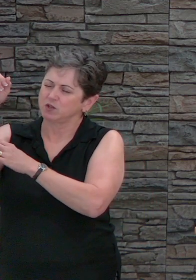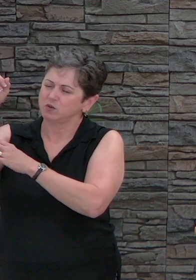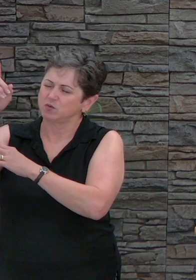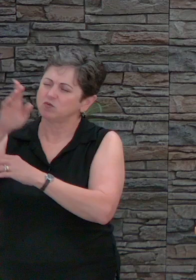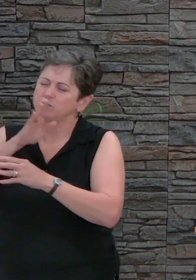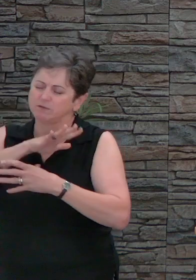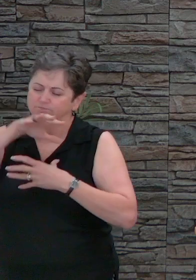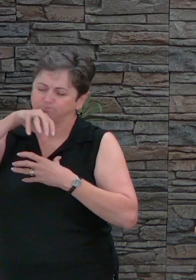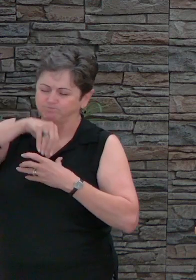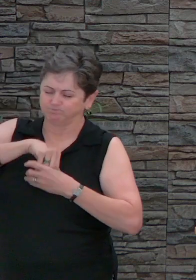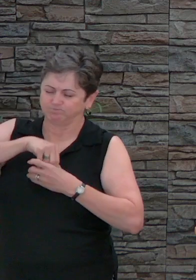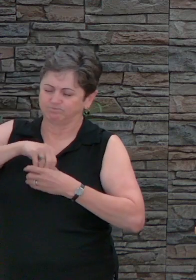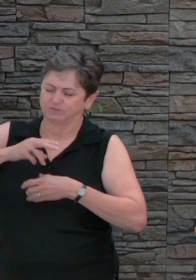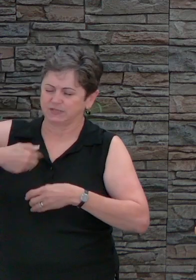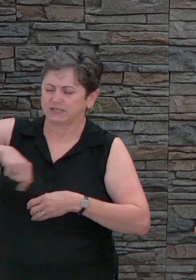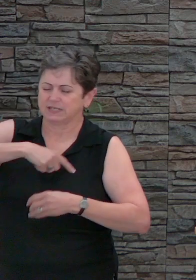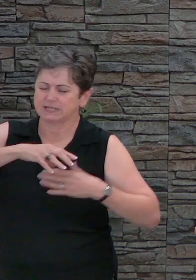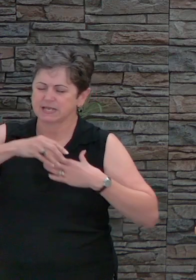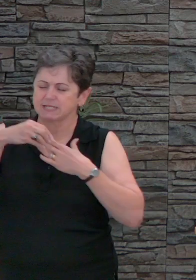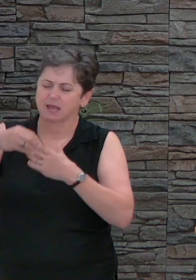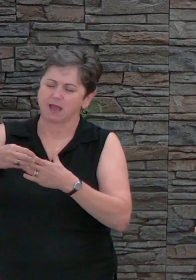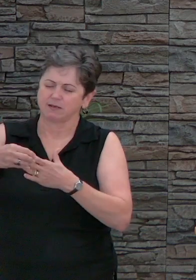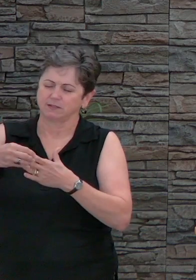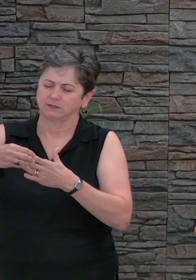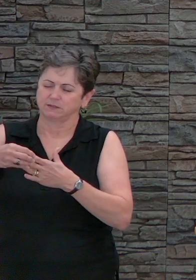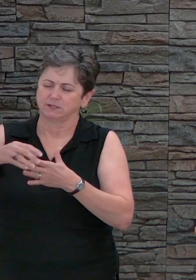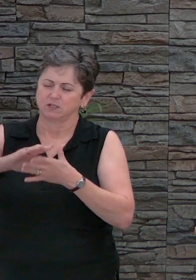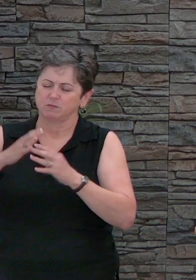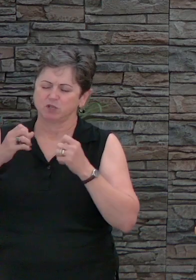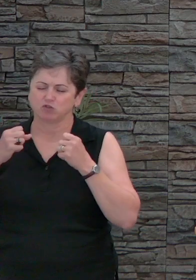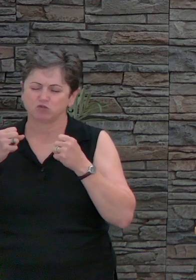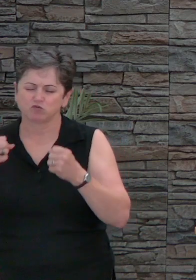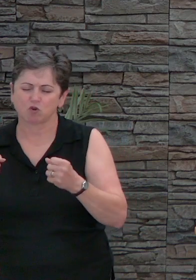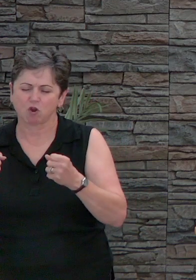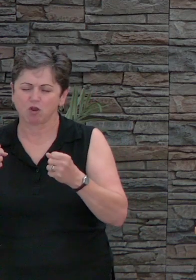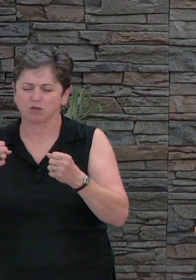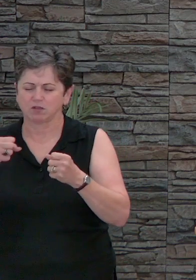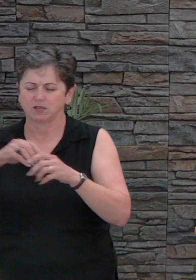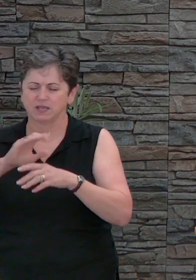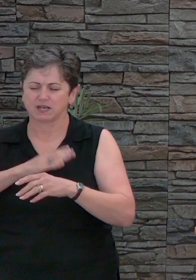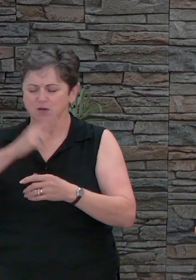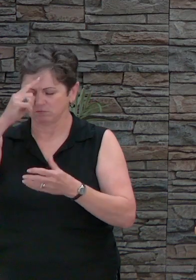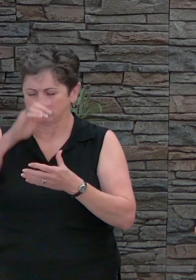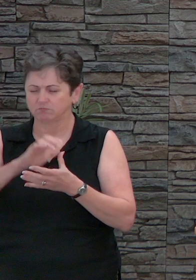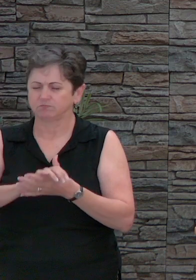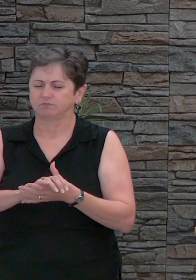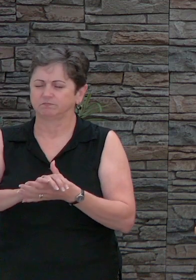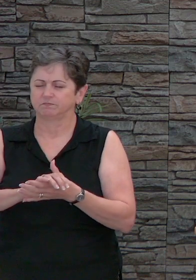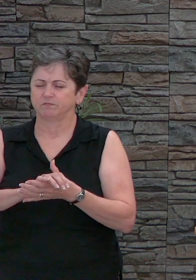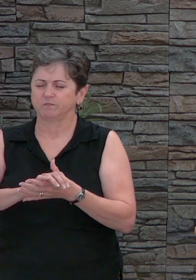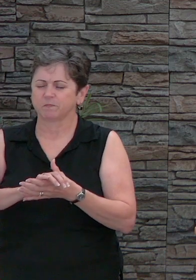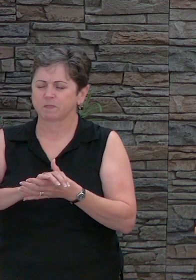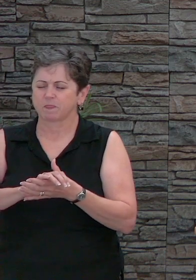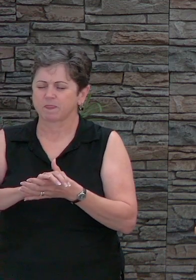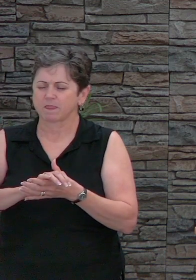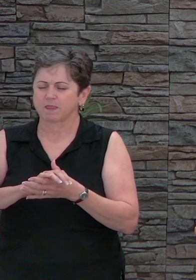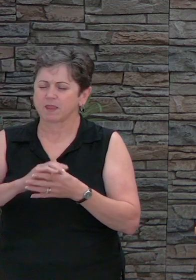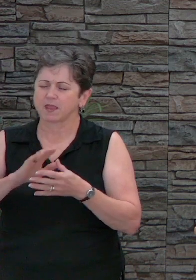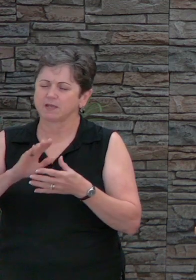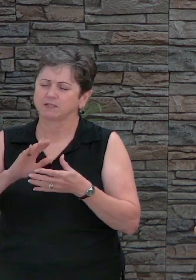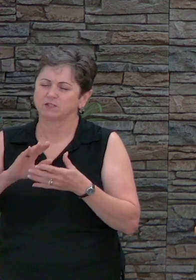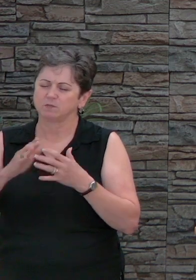be in us, Lord God. Guide us to be strong in our convictions and to